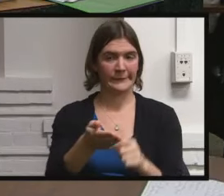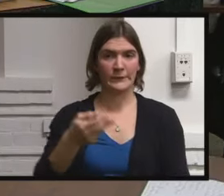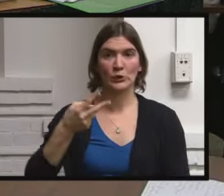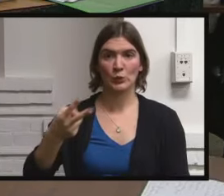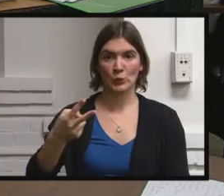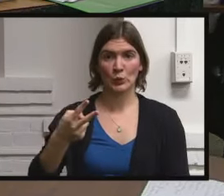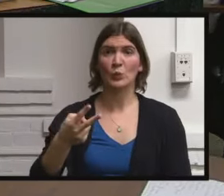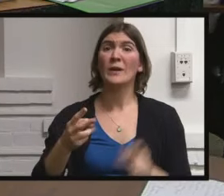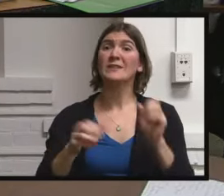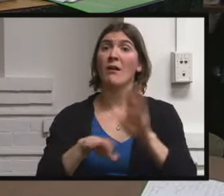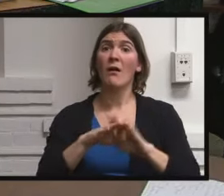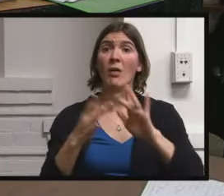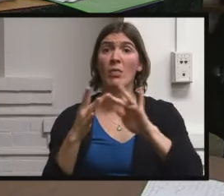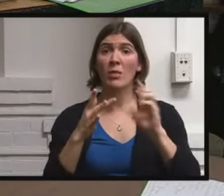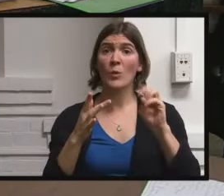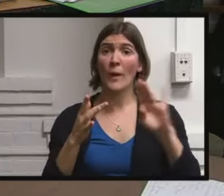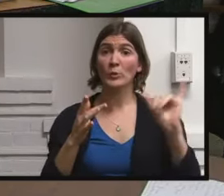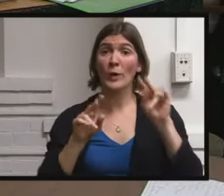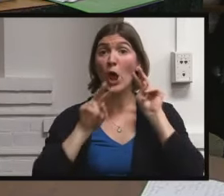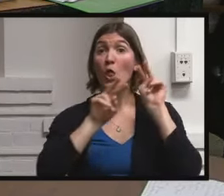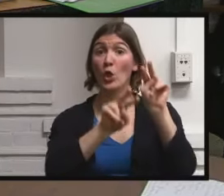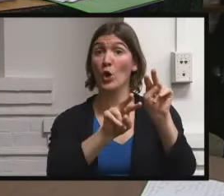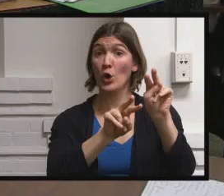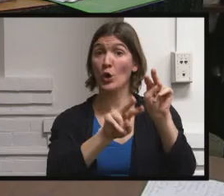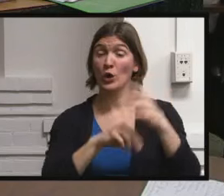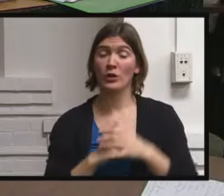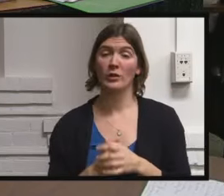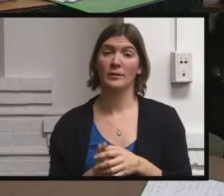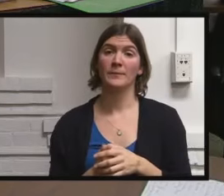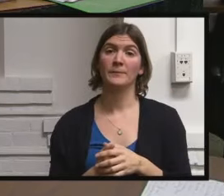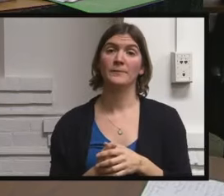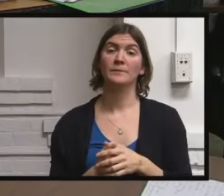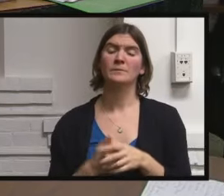on the online related to